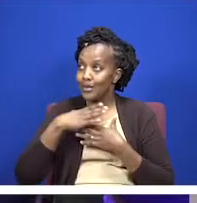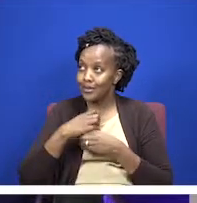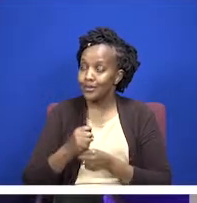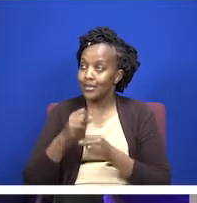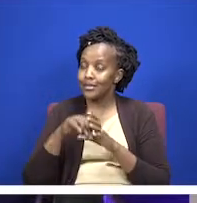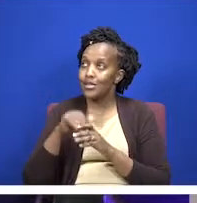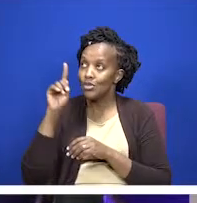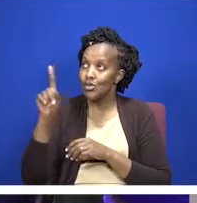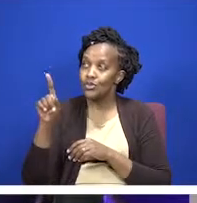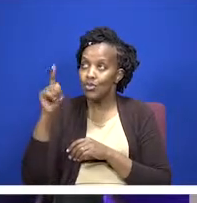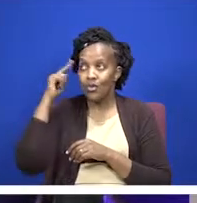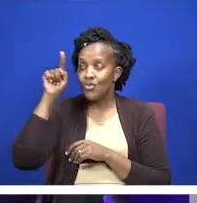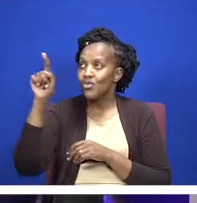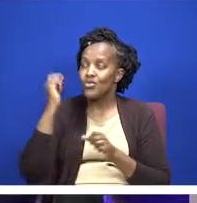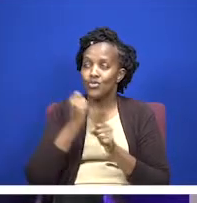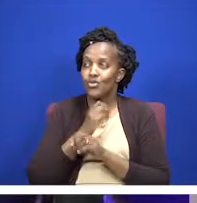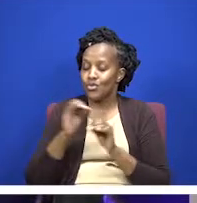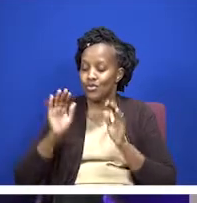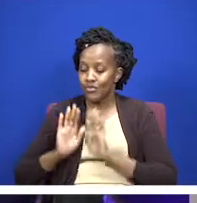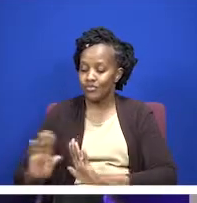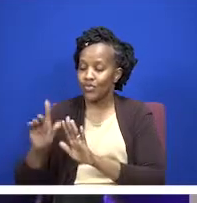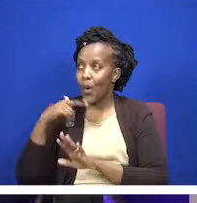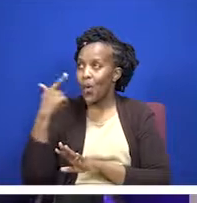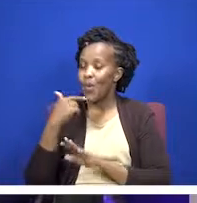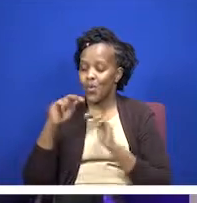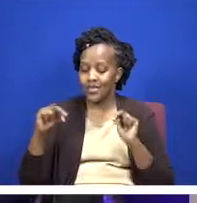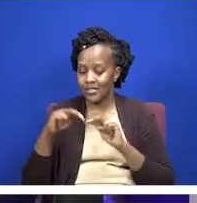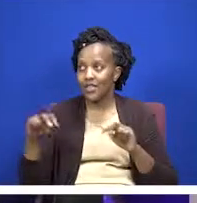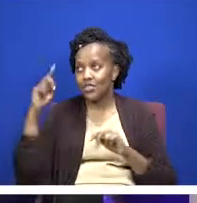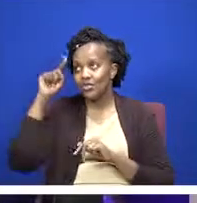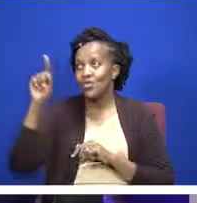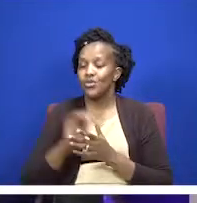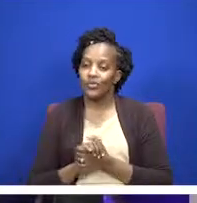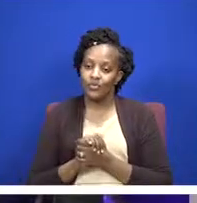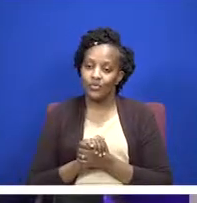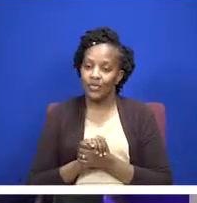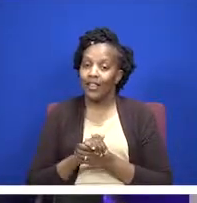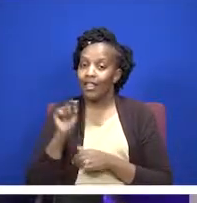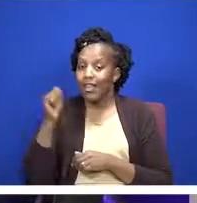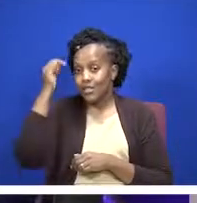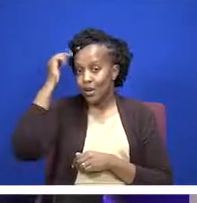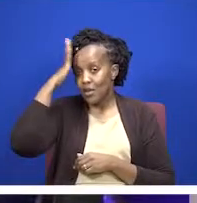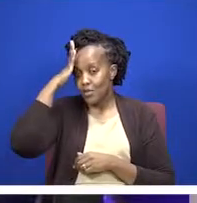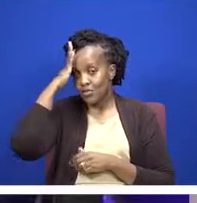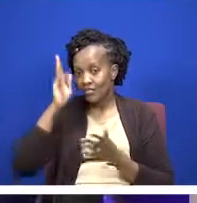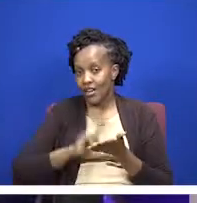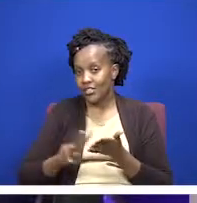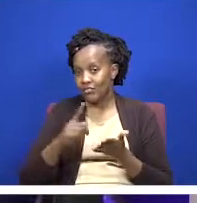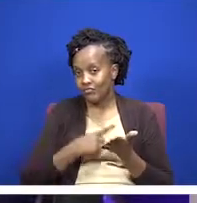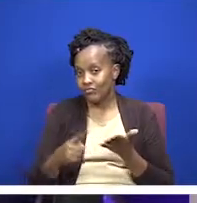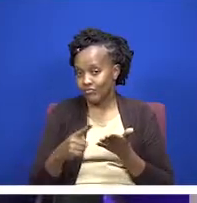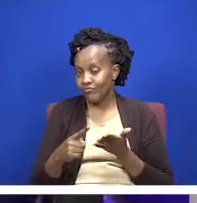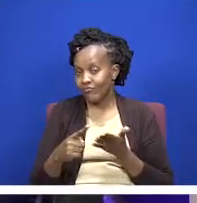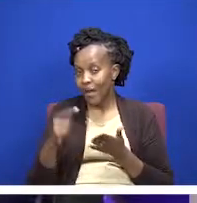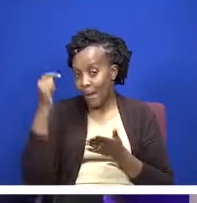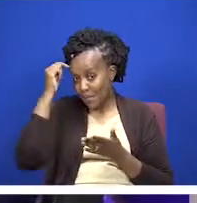O Lord, do not abandon those who search for you. Guys, that's our memory verse for the week. Make sure you